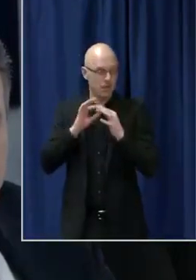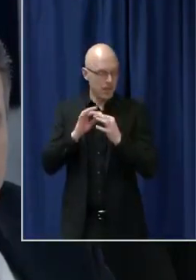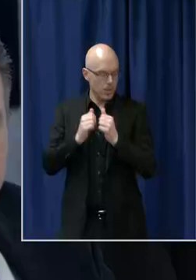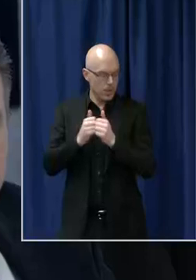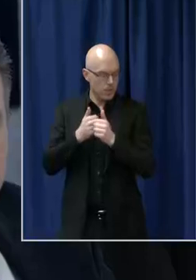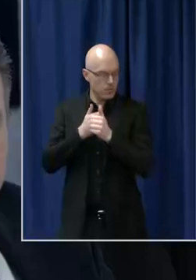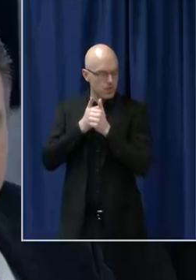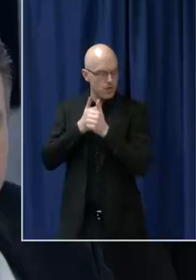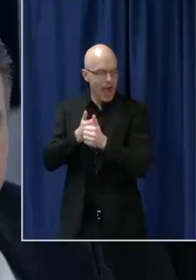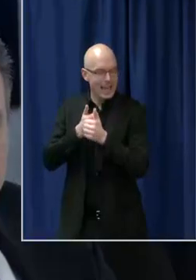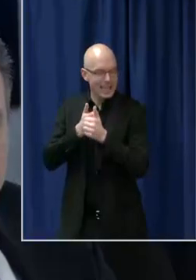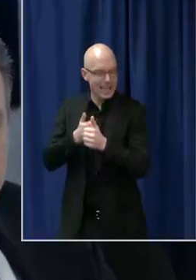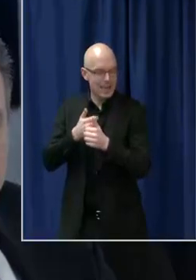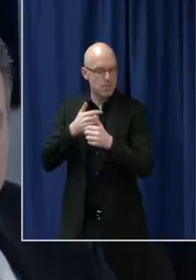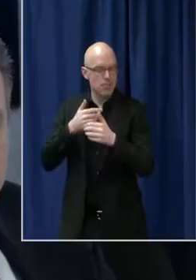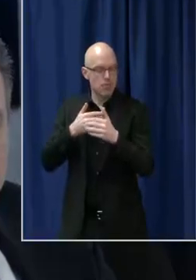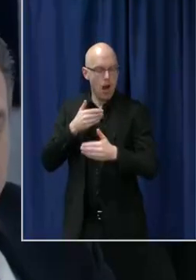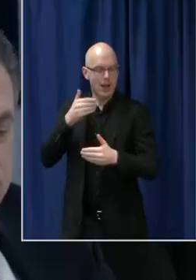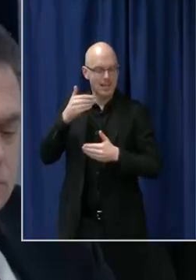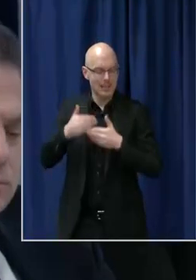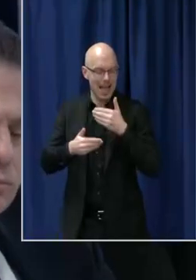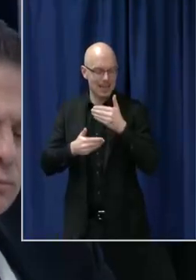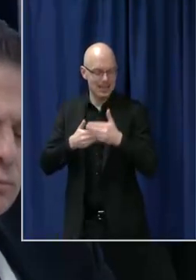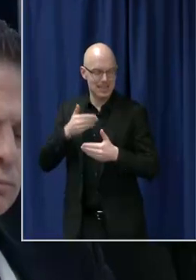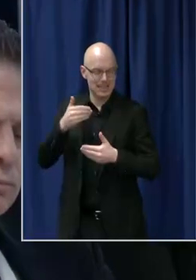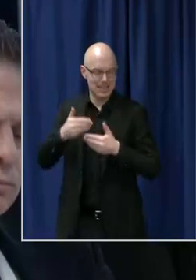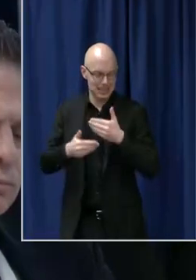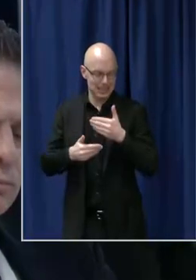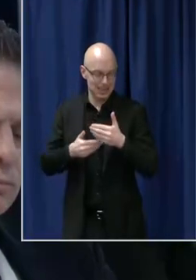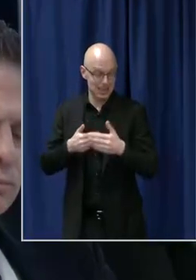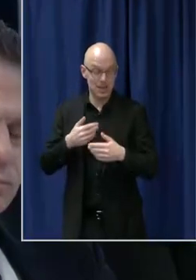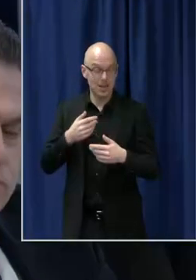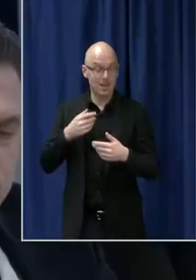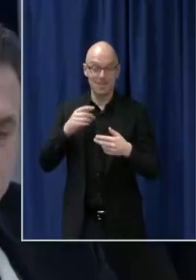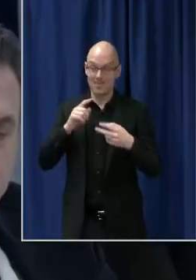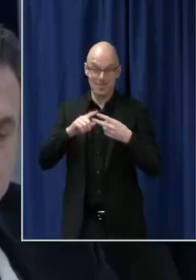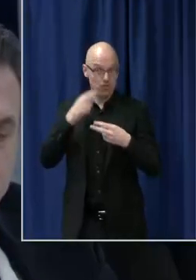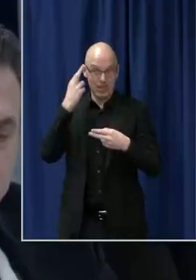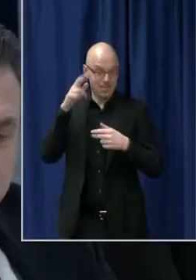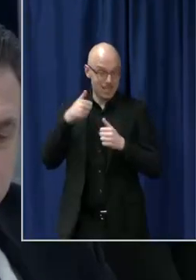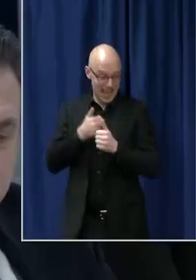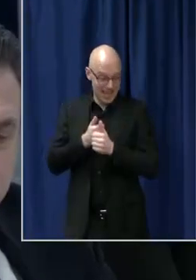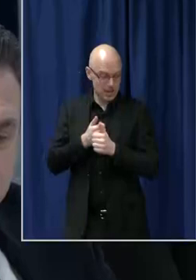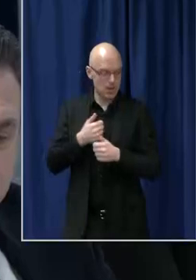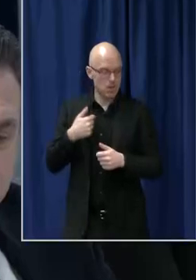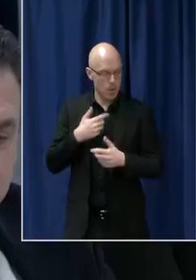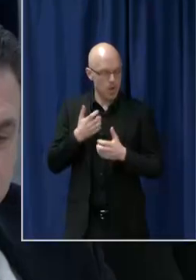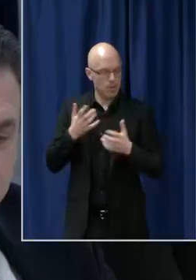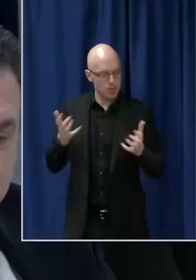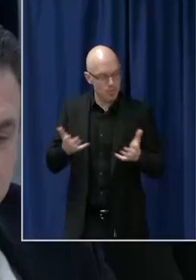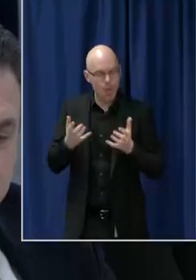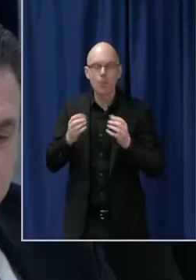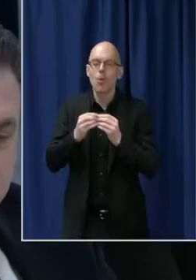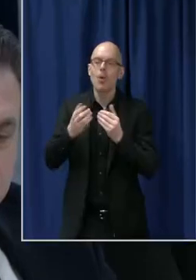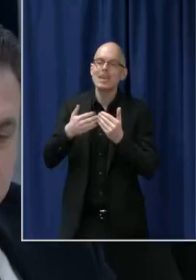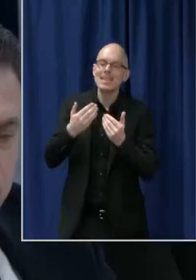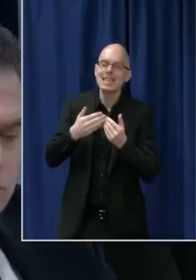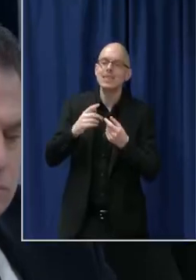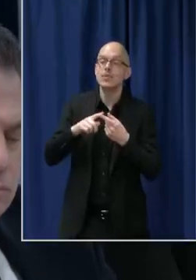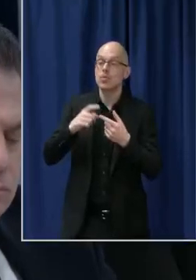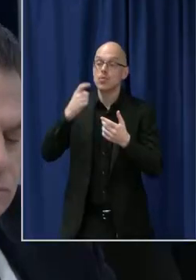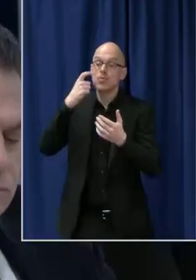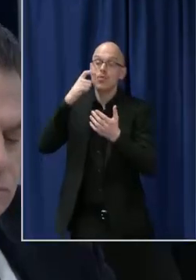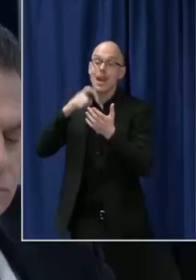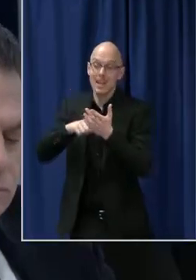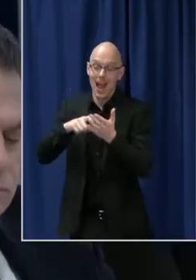the rationale: to promote ease of finding and providing AD as programming is